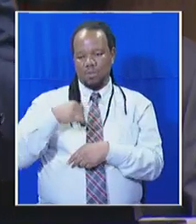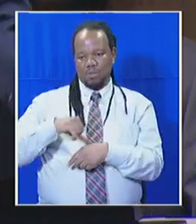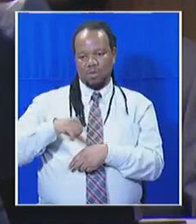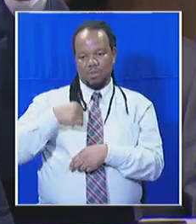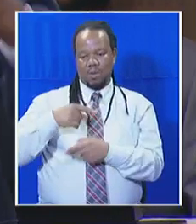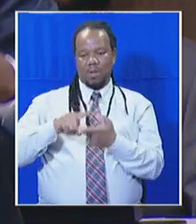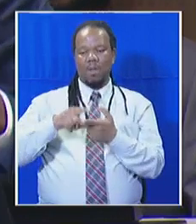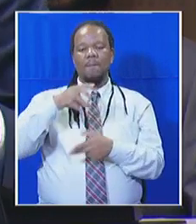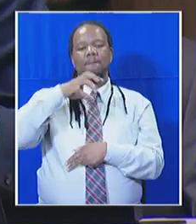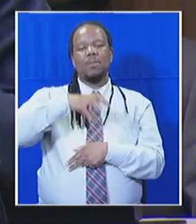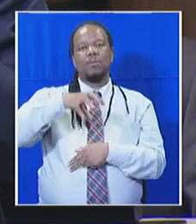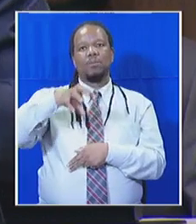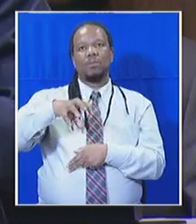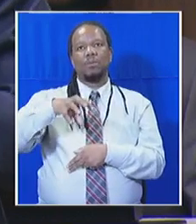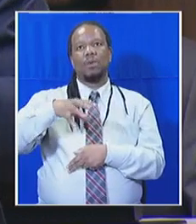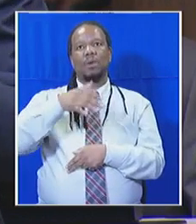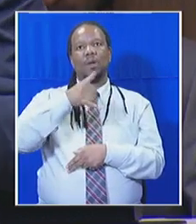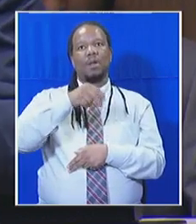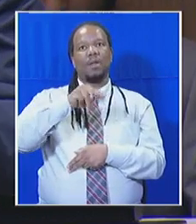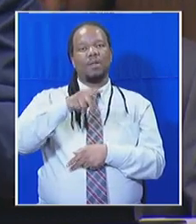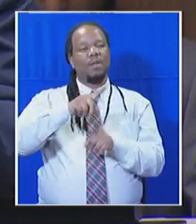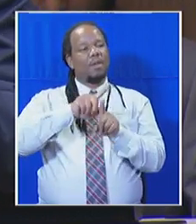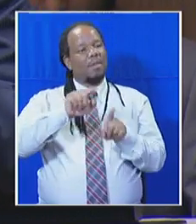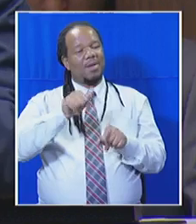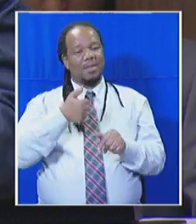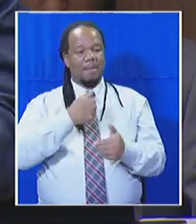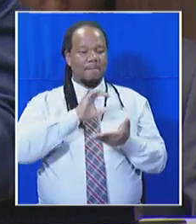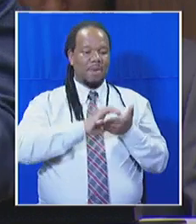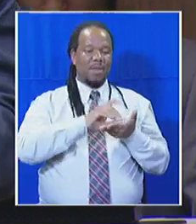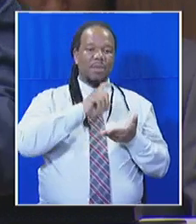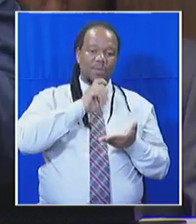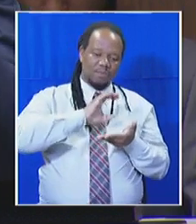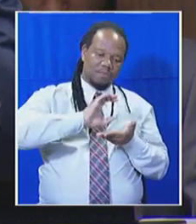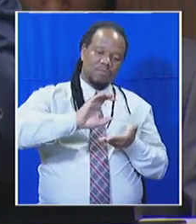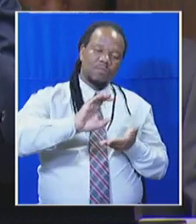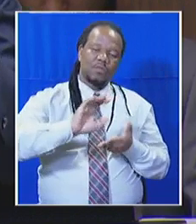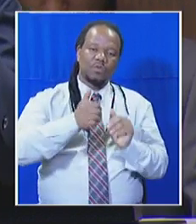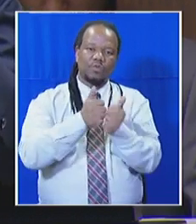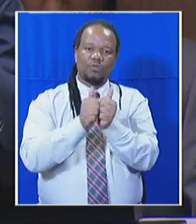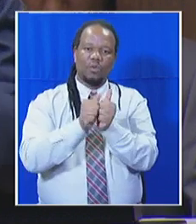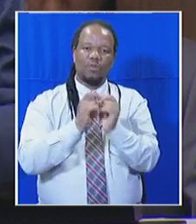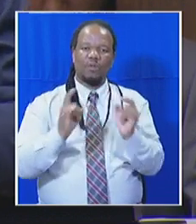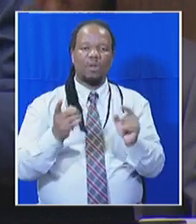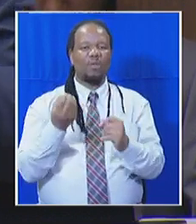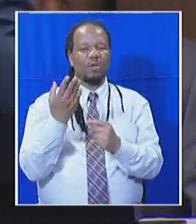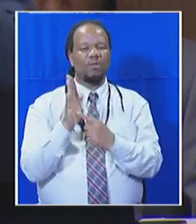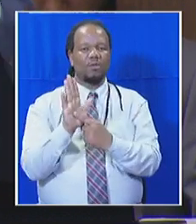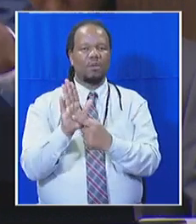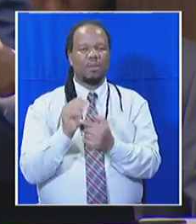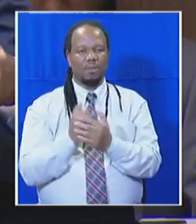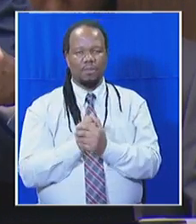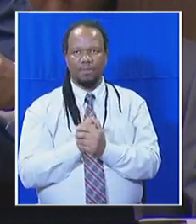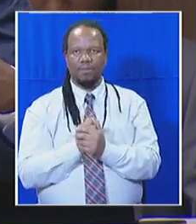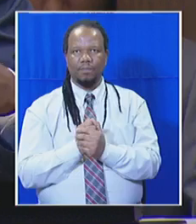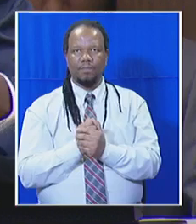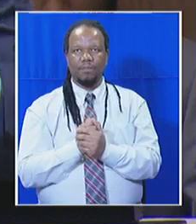provincial government, mostly under the ANC, are not spending allocated funds for sports facilities. And one such glaring example is